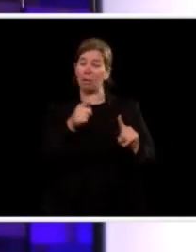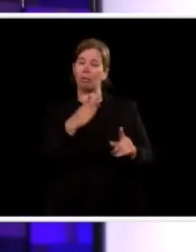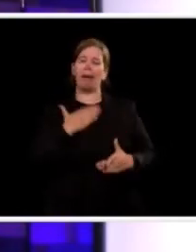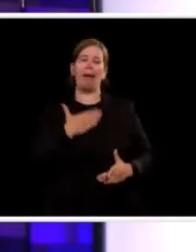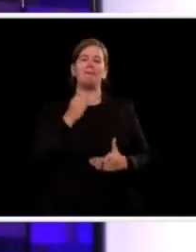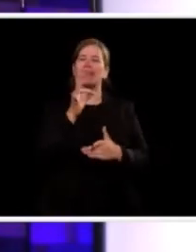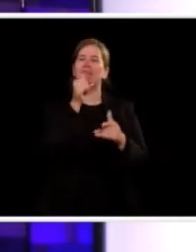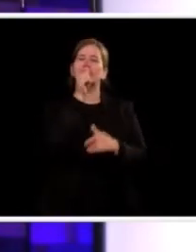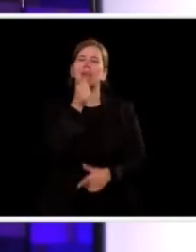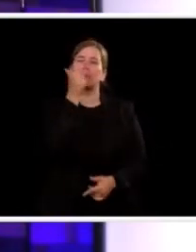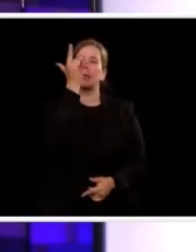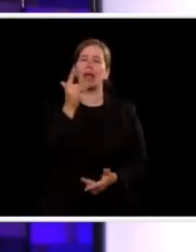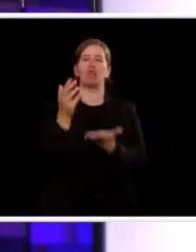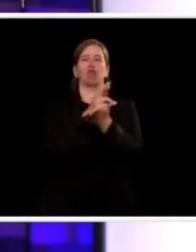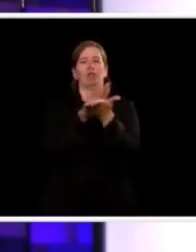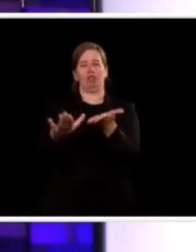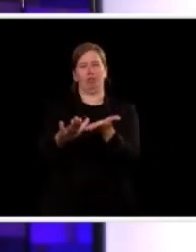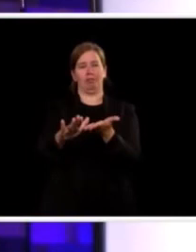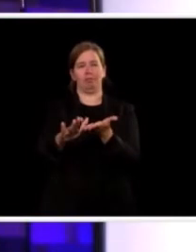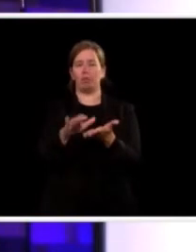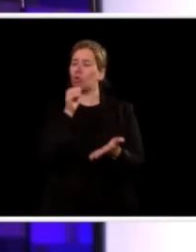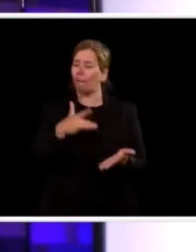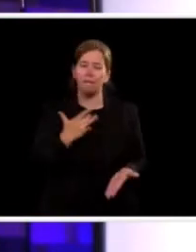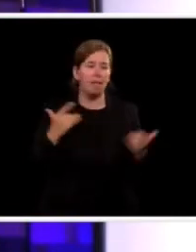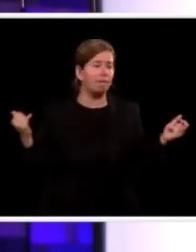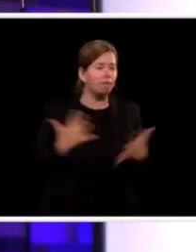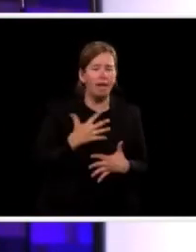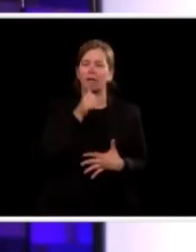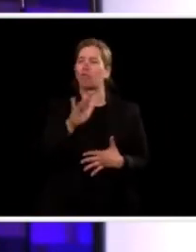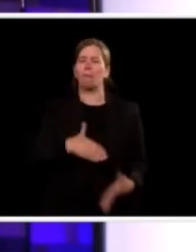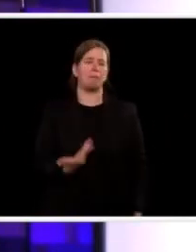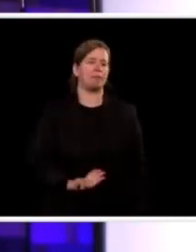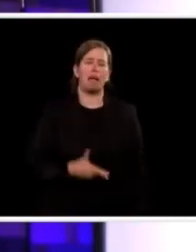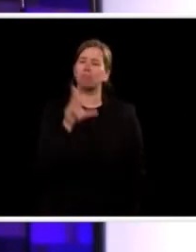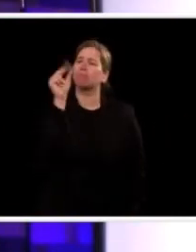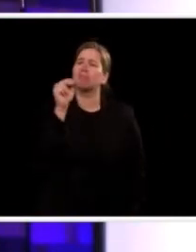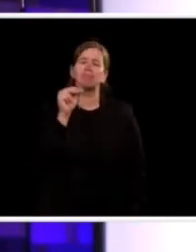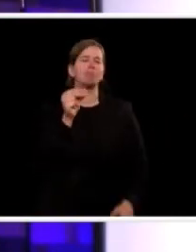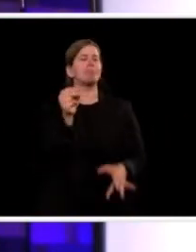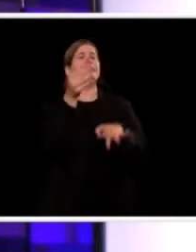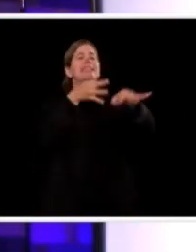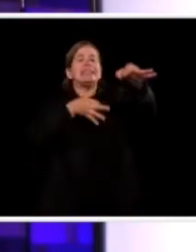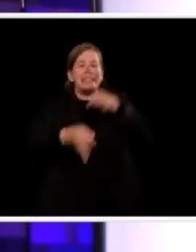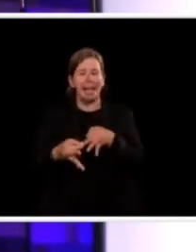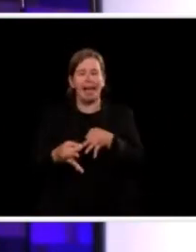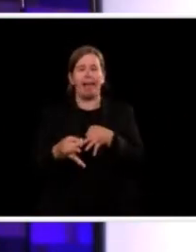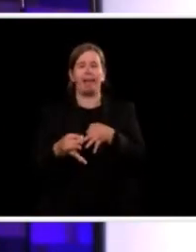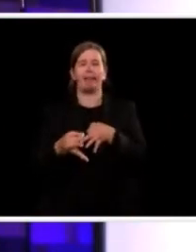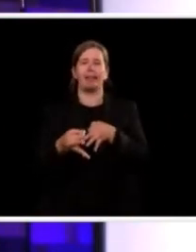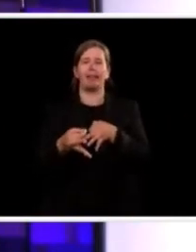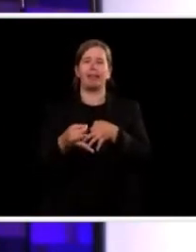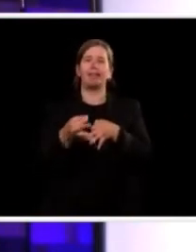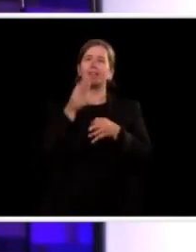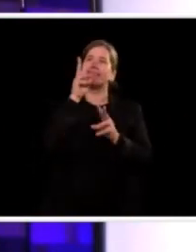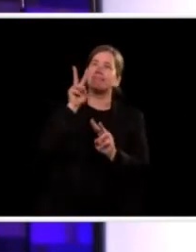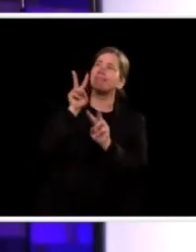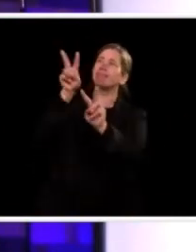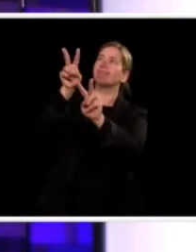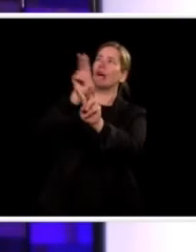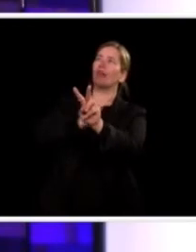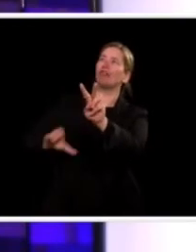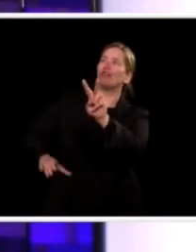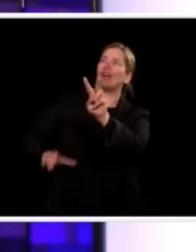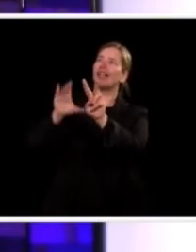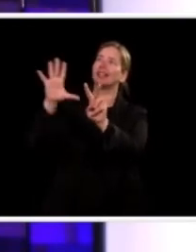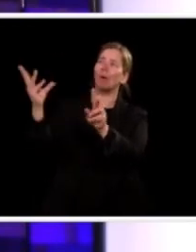suffer because of righteousness. Don't be terrified or upset by them. Instead, regard Christ the Lord as